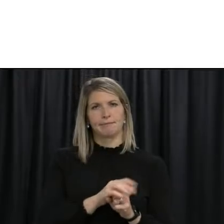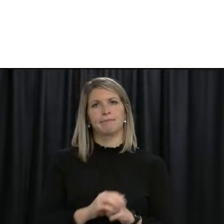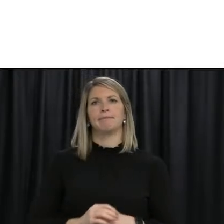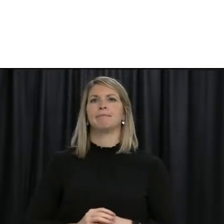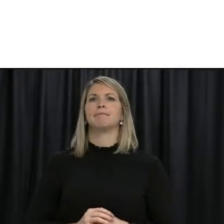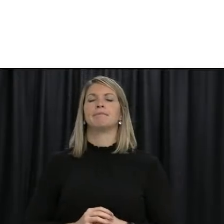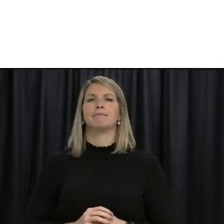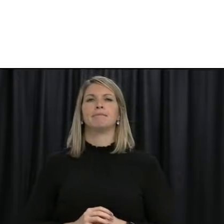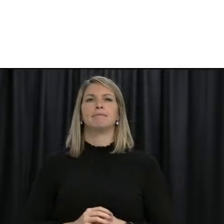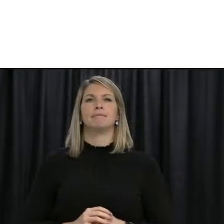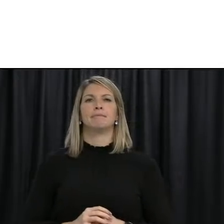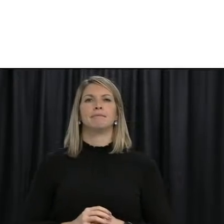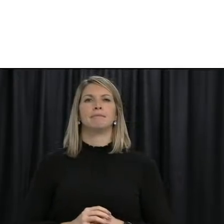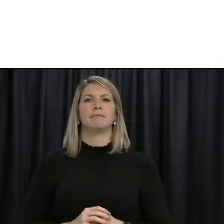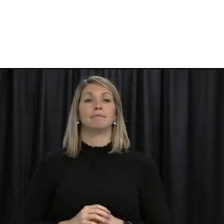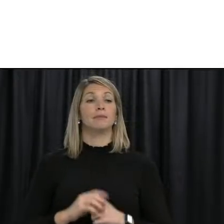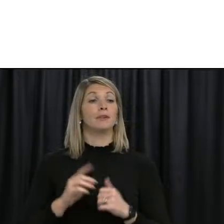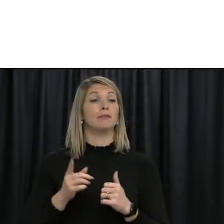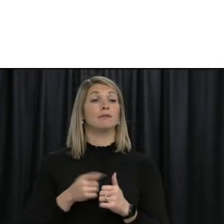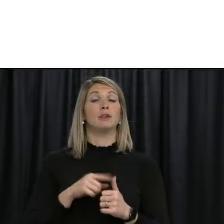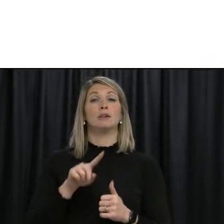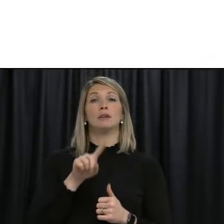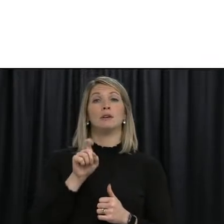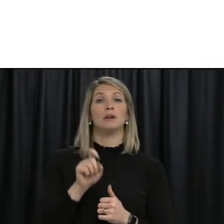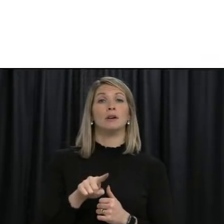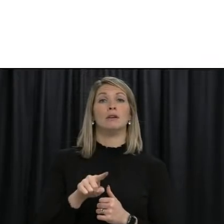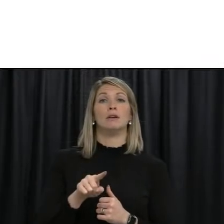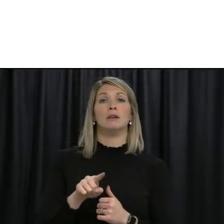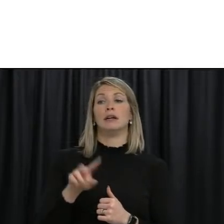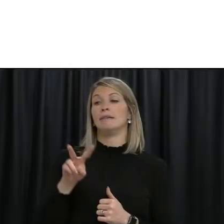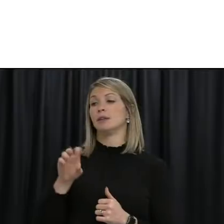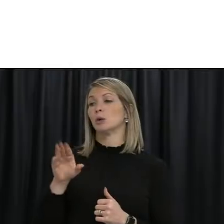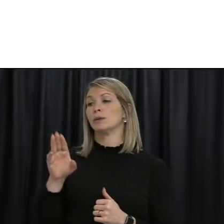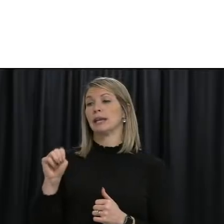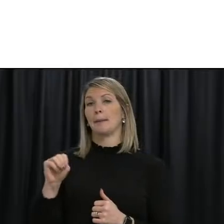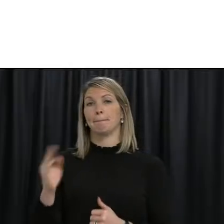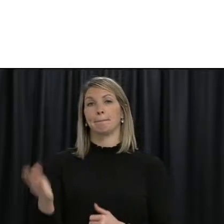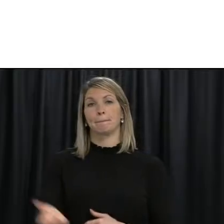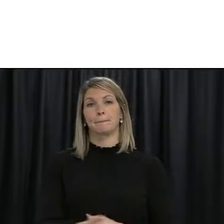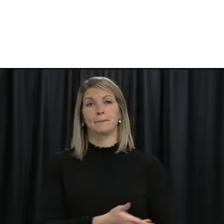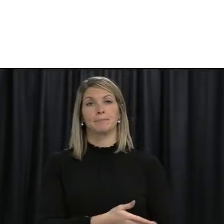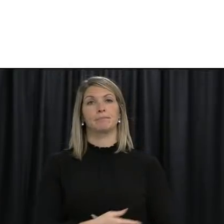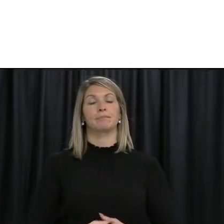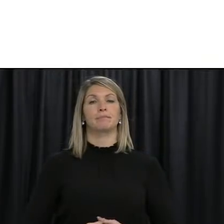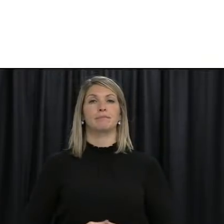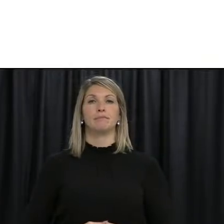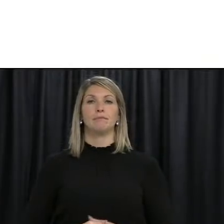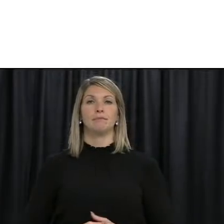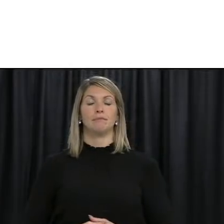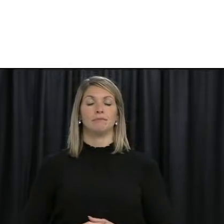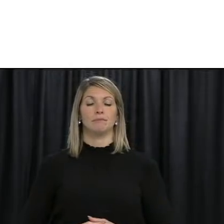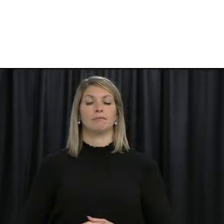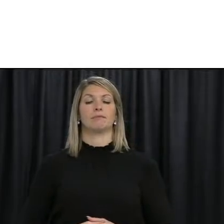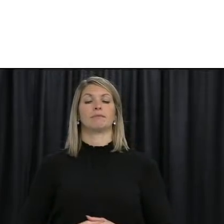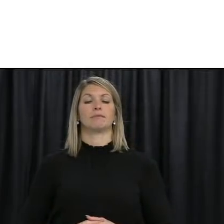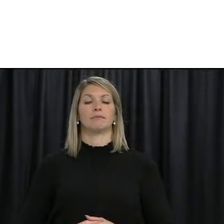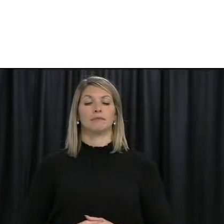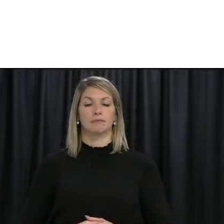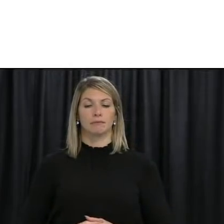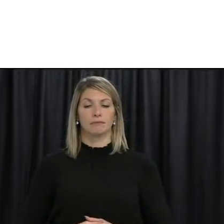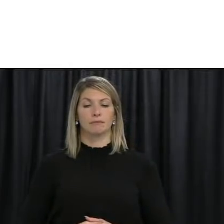registered for today's call. Our first questions are from Richard Duggan of BOCM News. Please go ahead. Thank you very